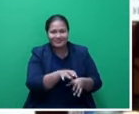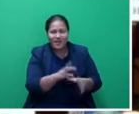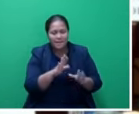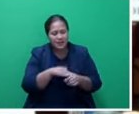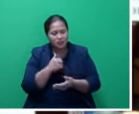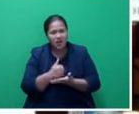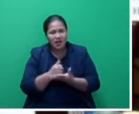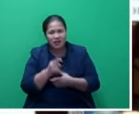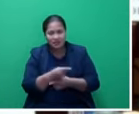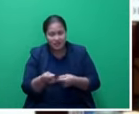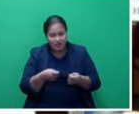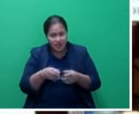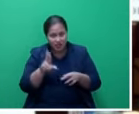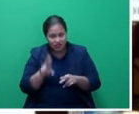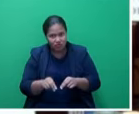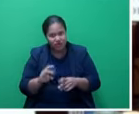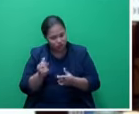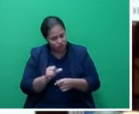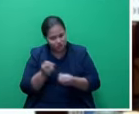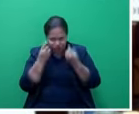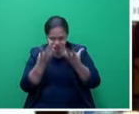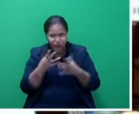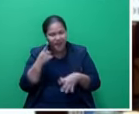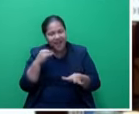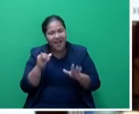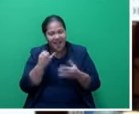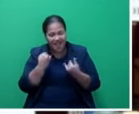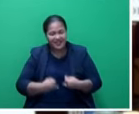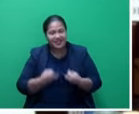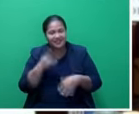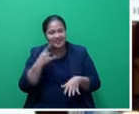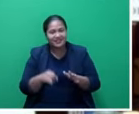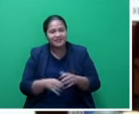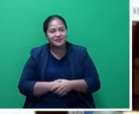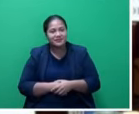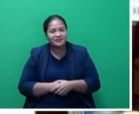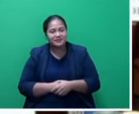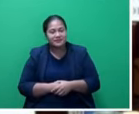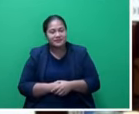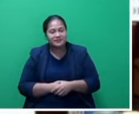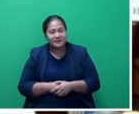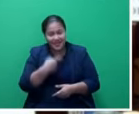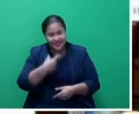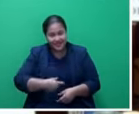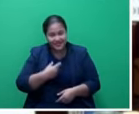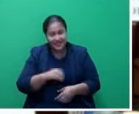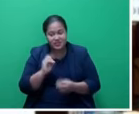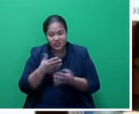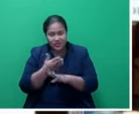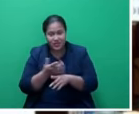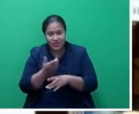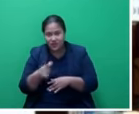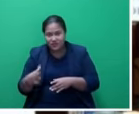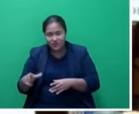maintain the heritage identity. Mr. Speaker, sir, the new Levuka market will be constructed at the existing site